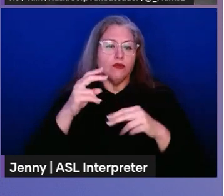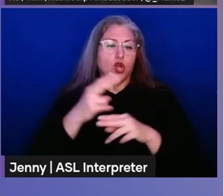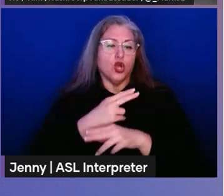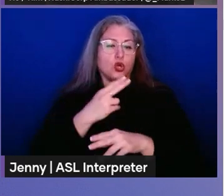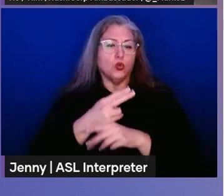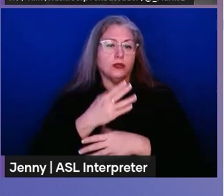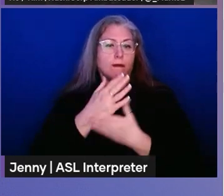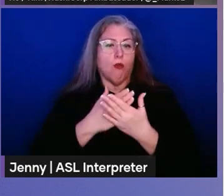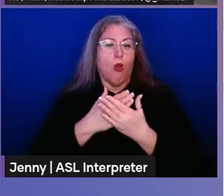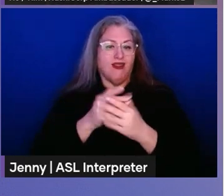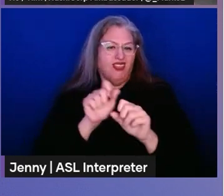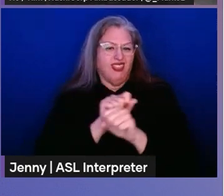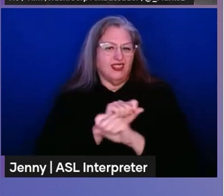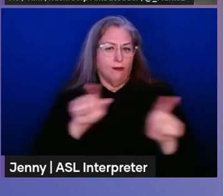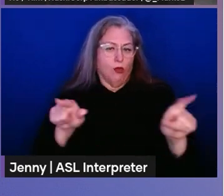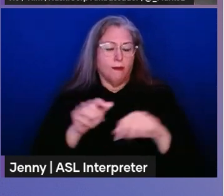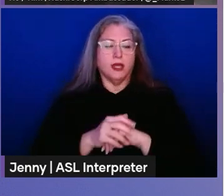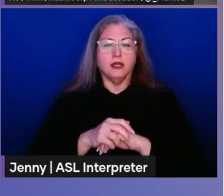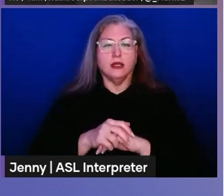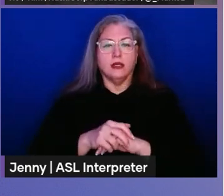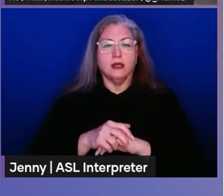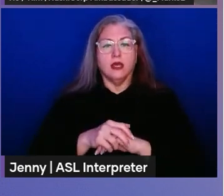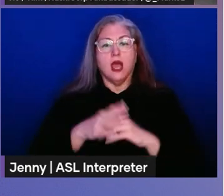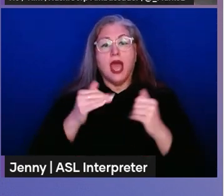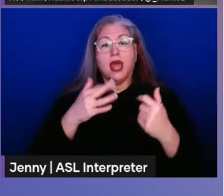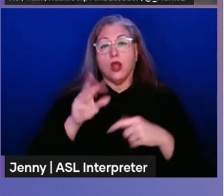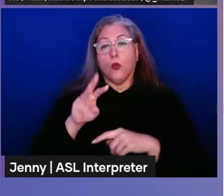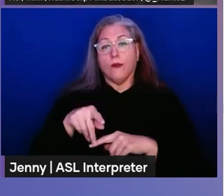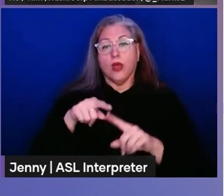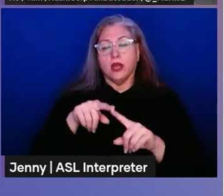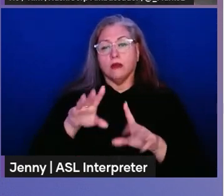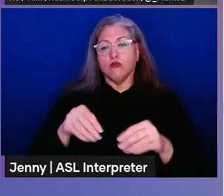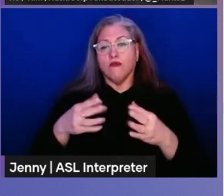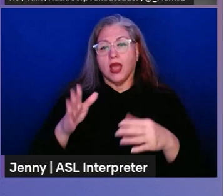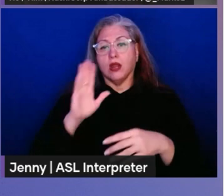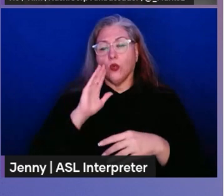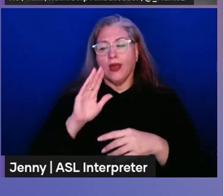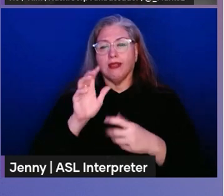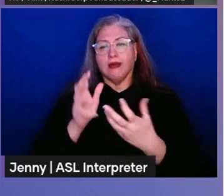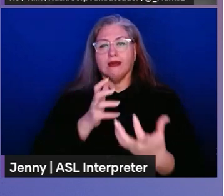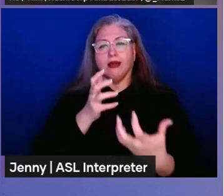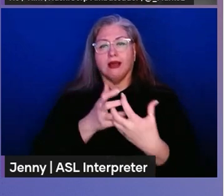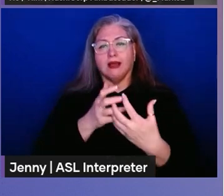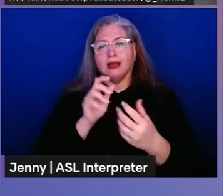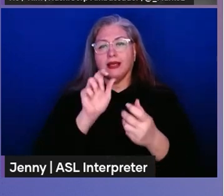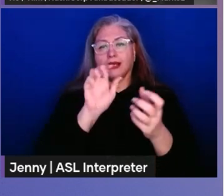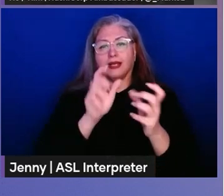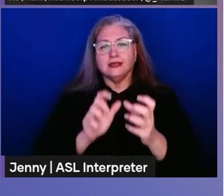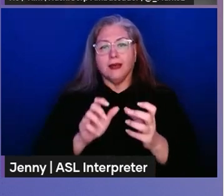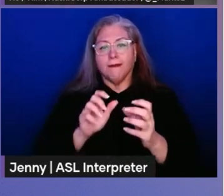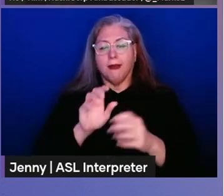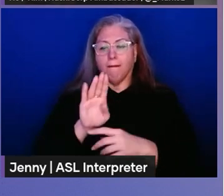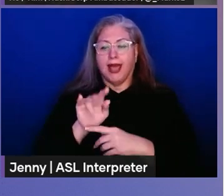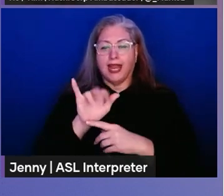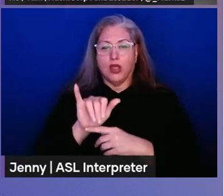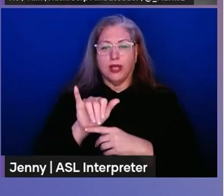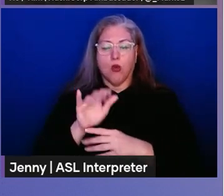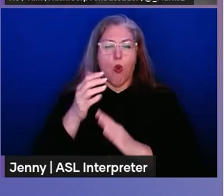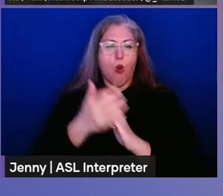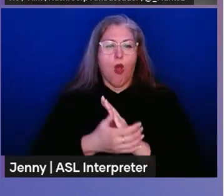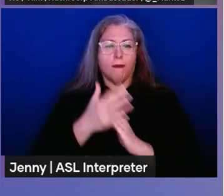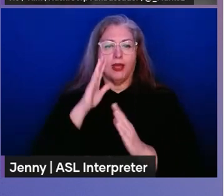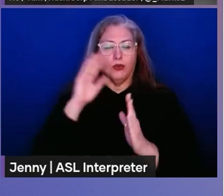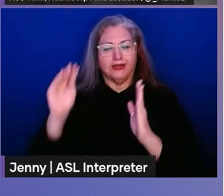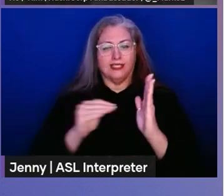deployment. And then the Waypoint would also provide a custom entry point binary, which is automatically injected